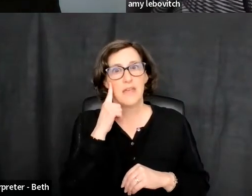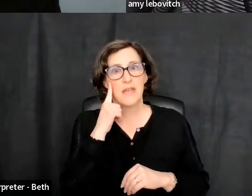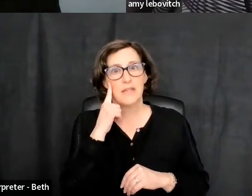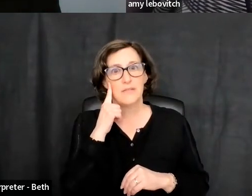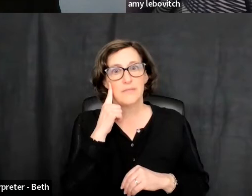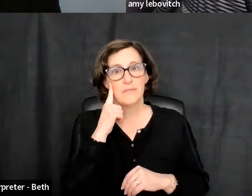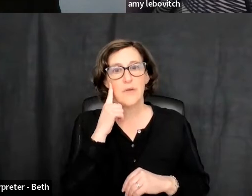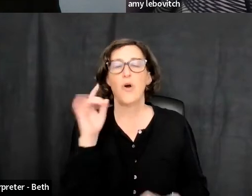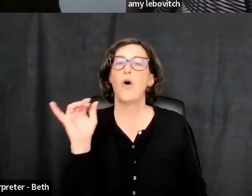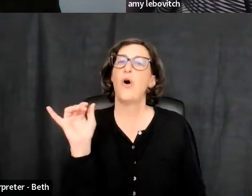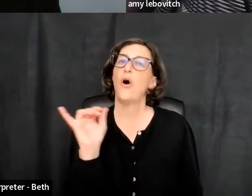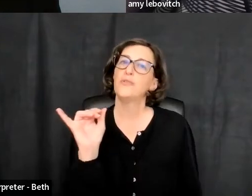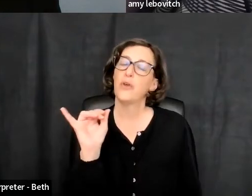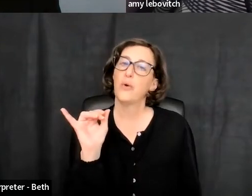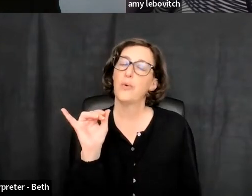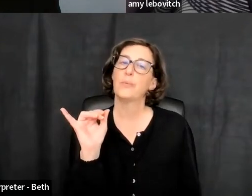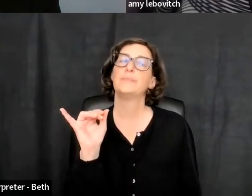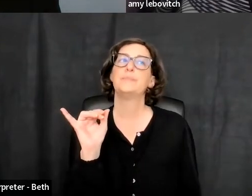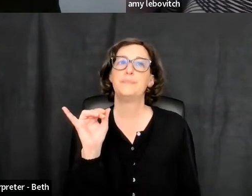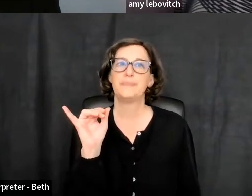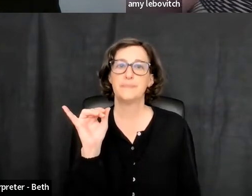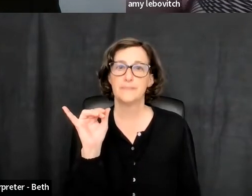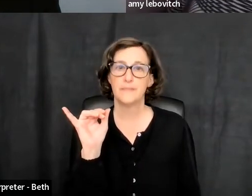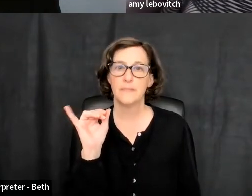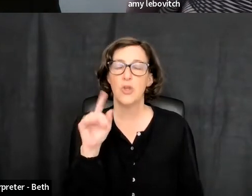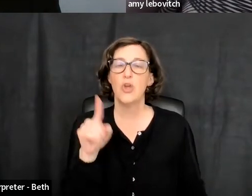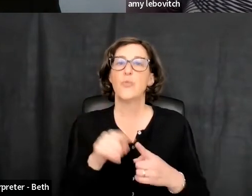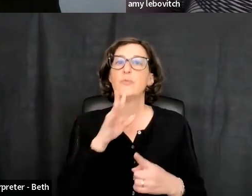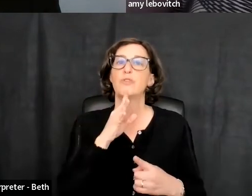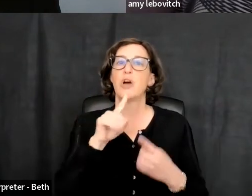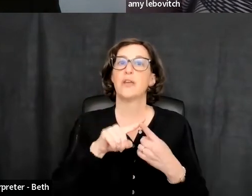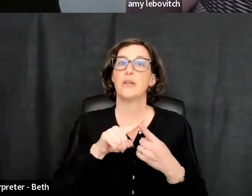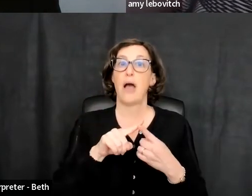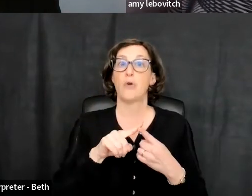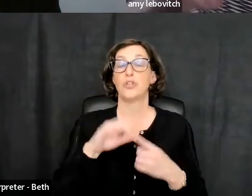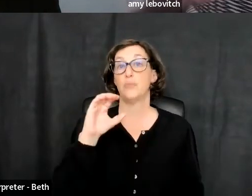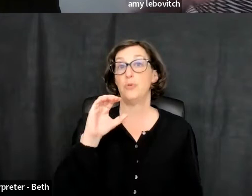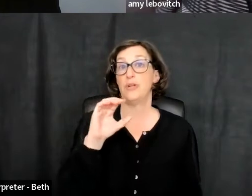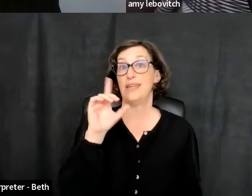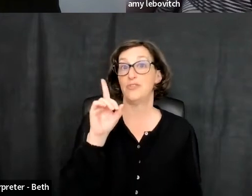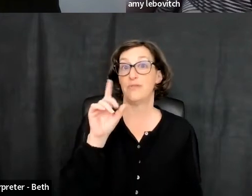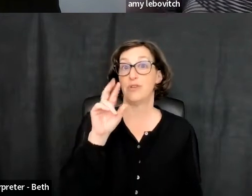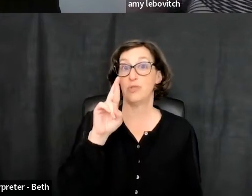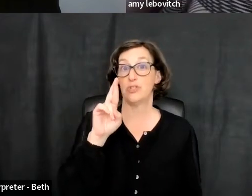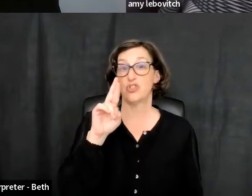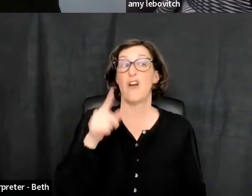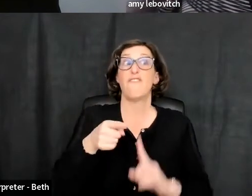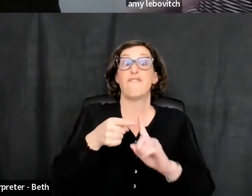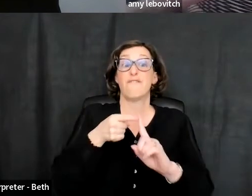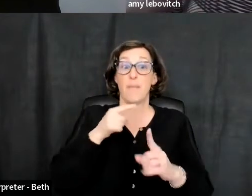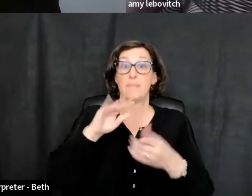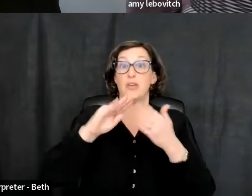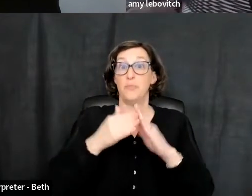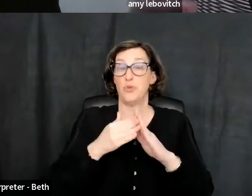I think of also about when we're talking about community driven, where it's like coming from the community, you have to have